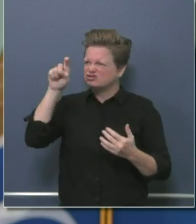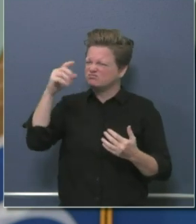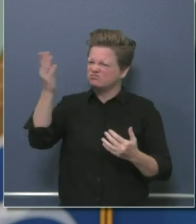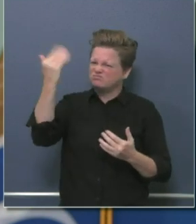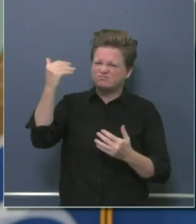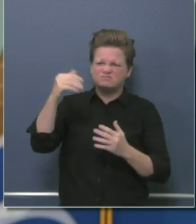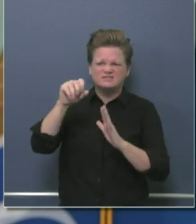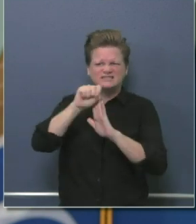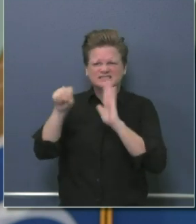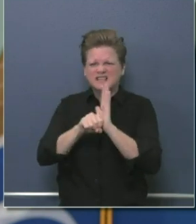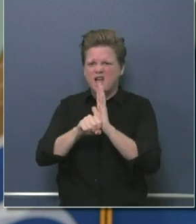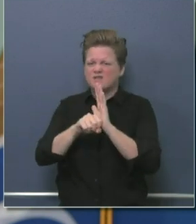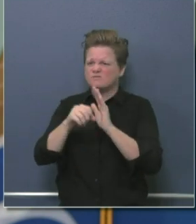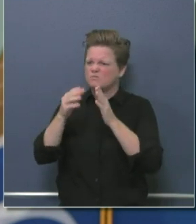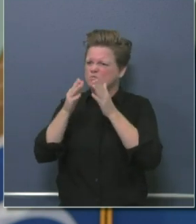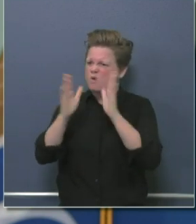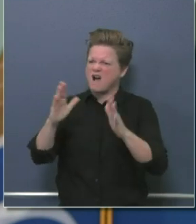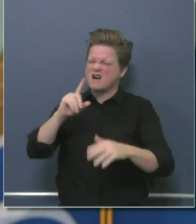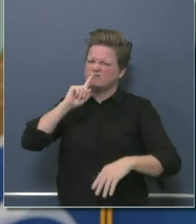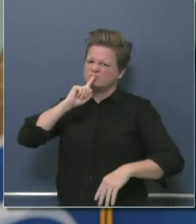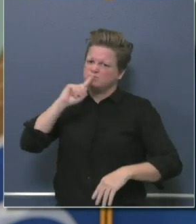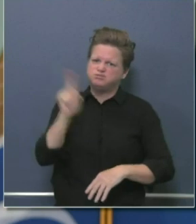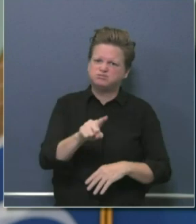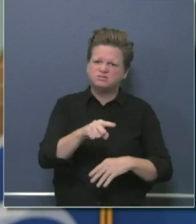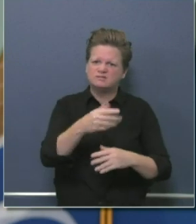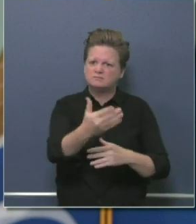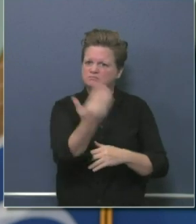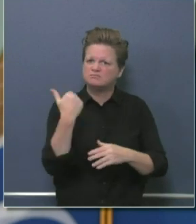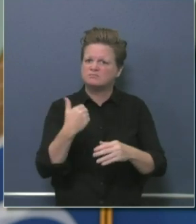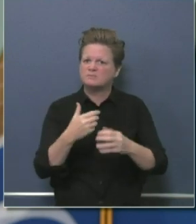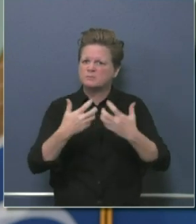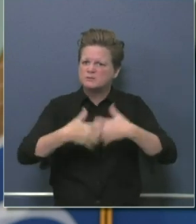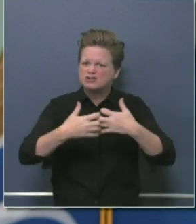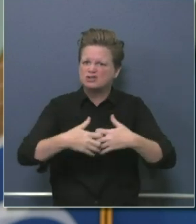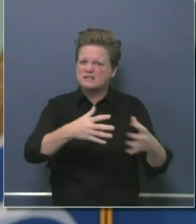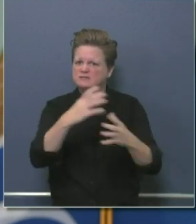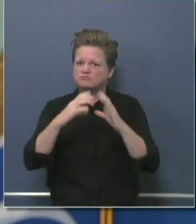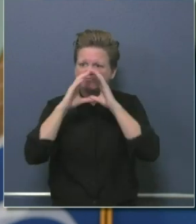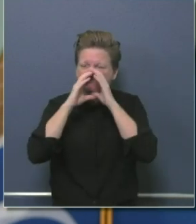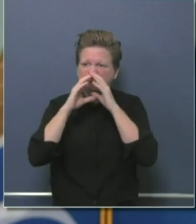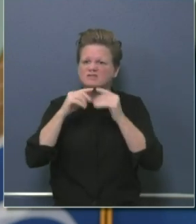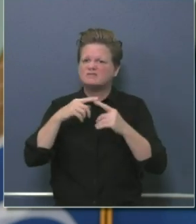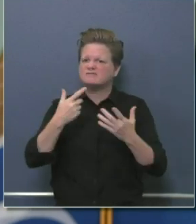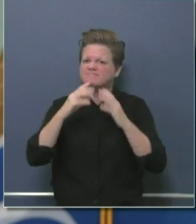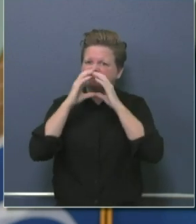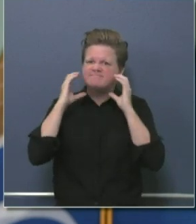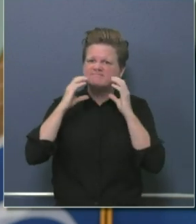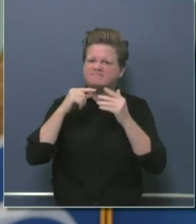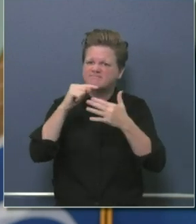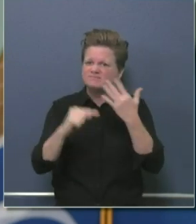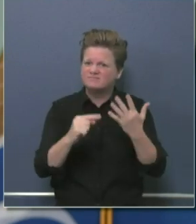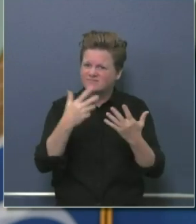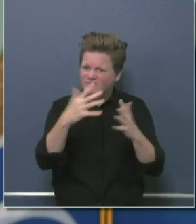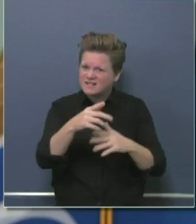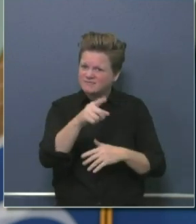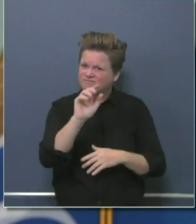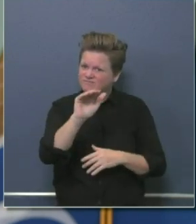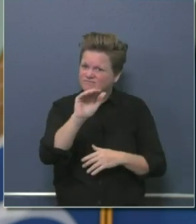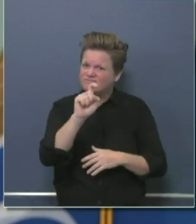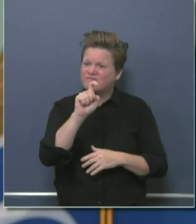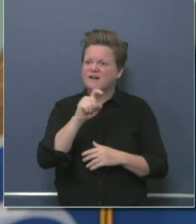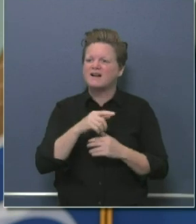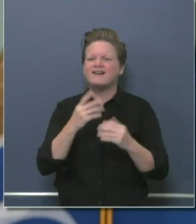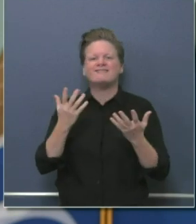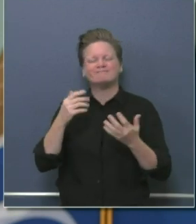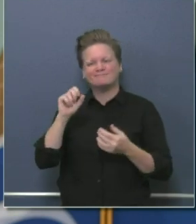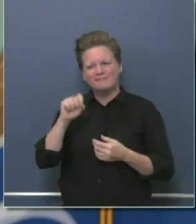state government more control over production and price setting? Yeah, we've reviewed that. I considered that a few months back.